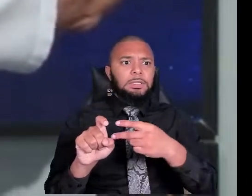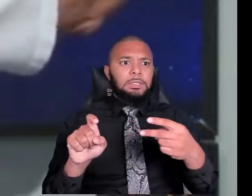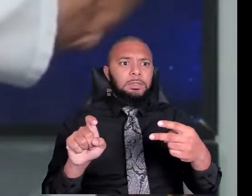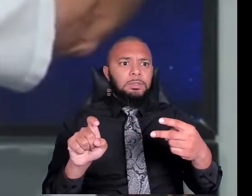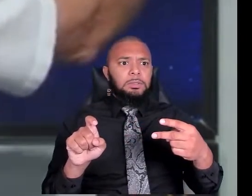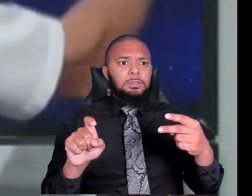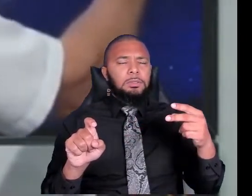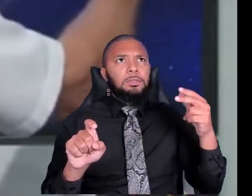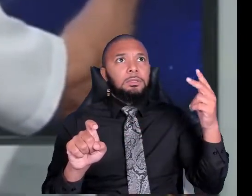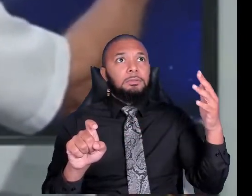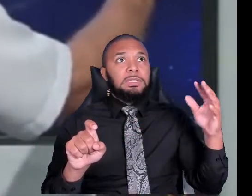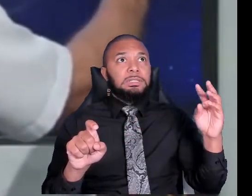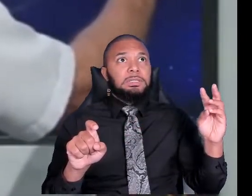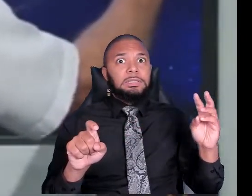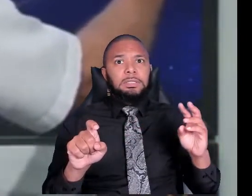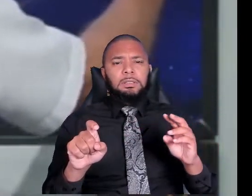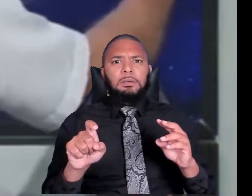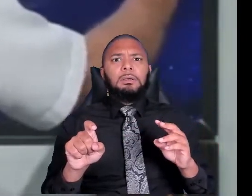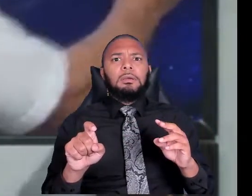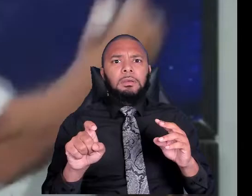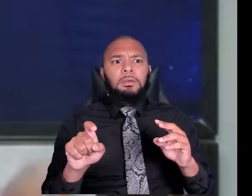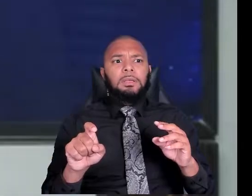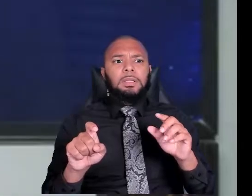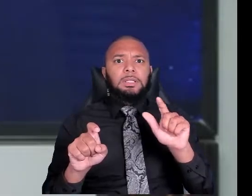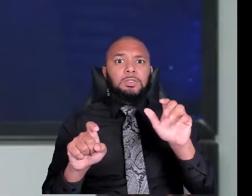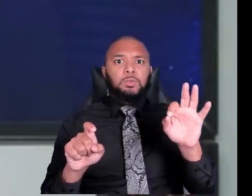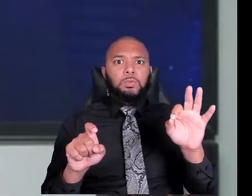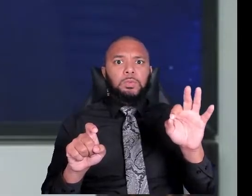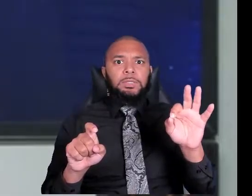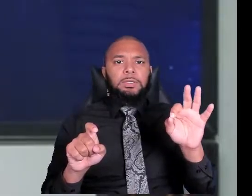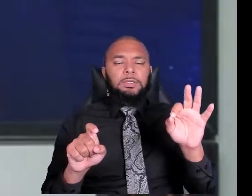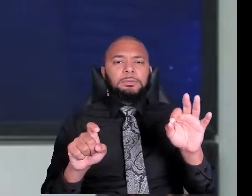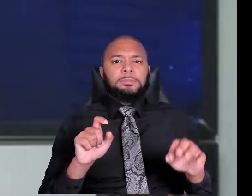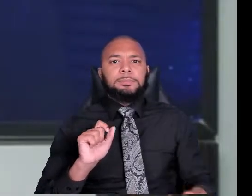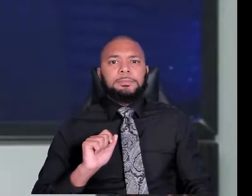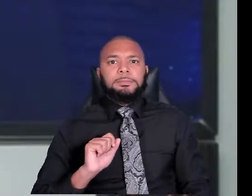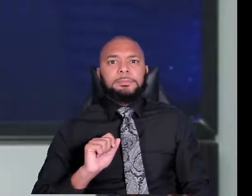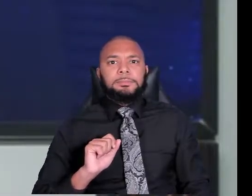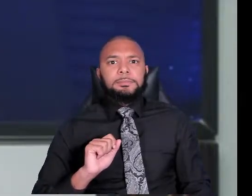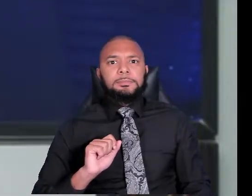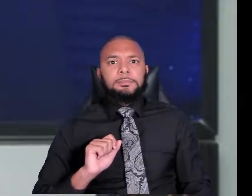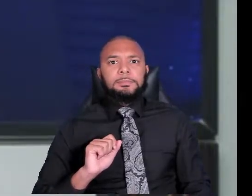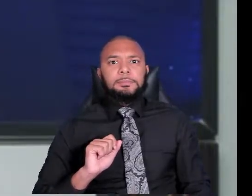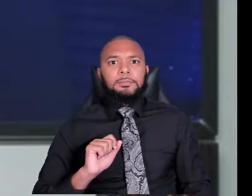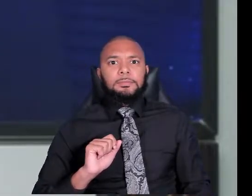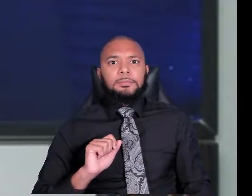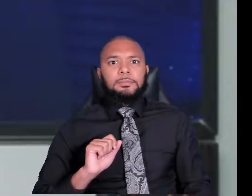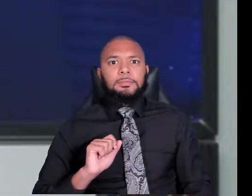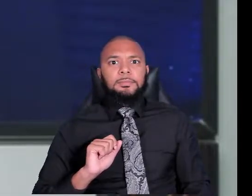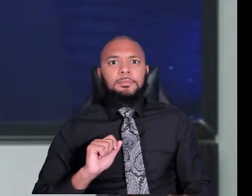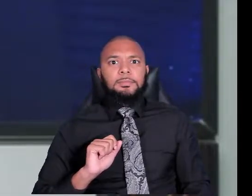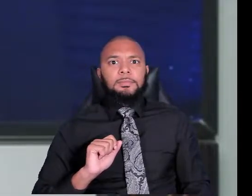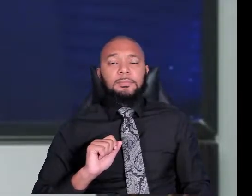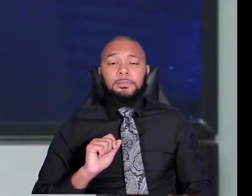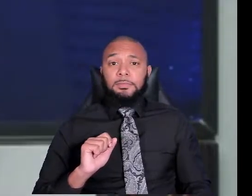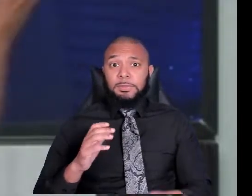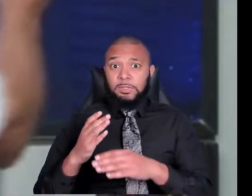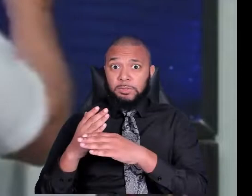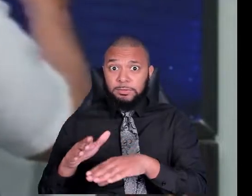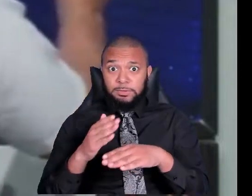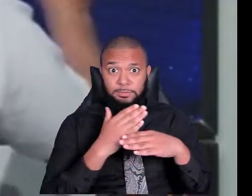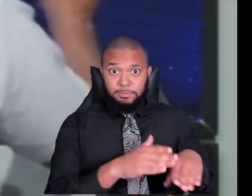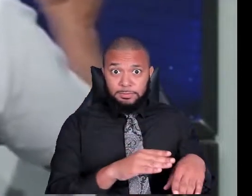I get 35 minus 6 on the right-hand side, which is 29. So when I divide both sides